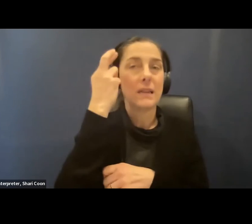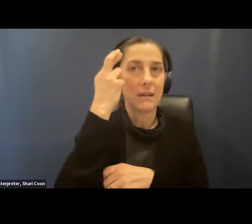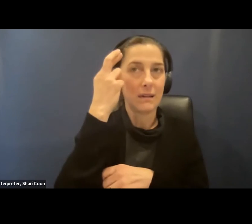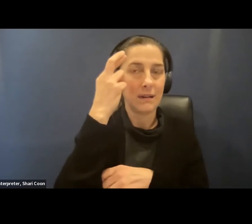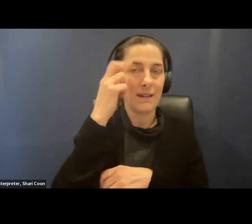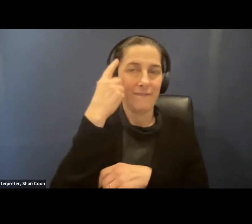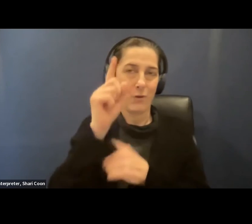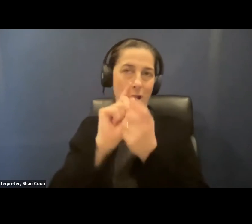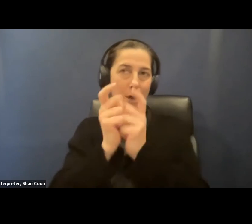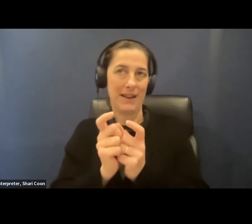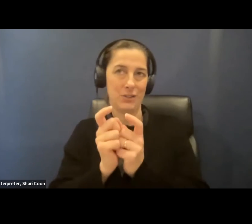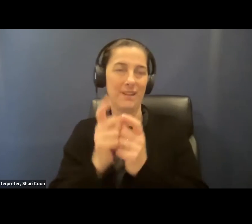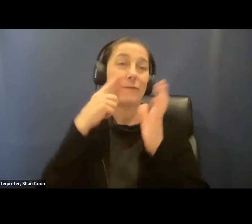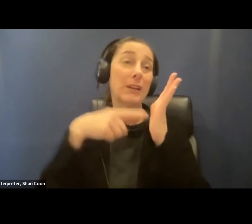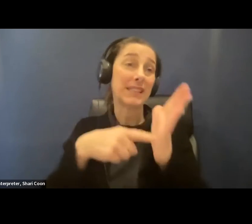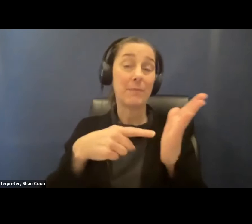of ADHD.